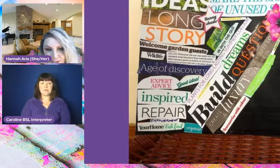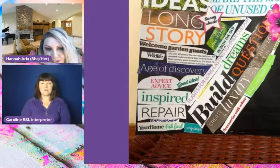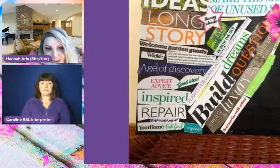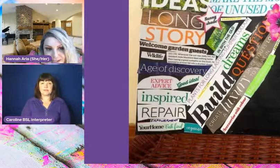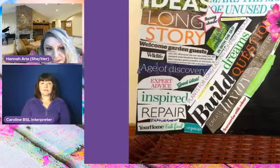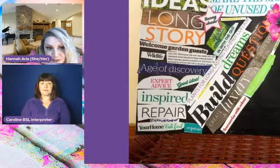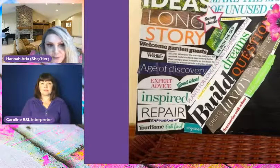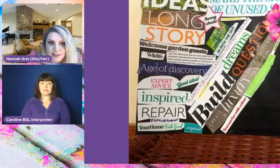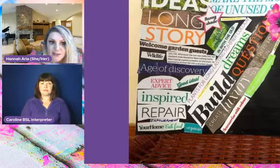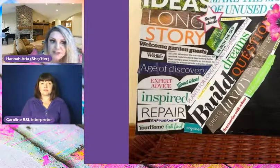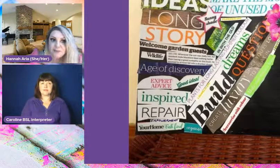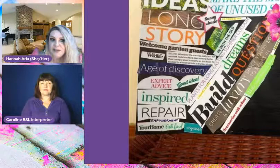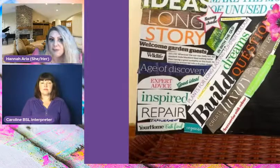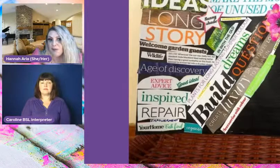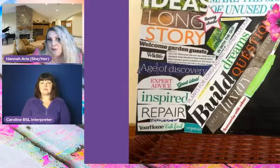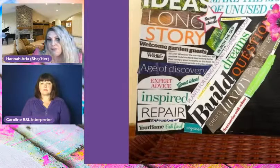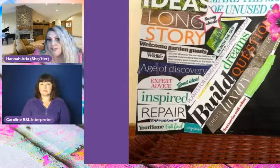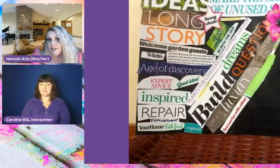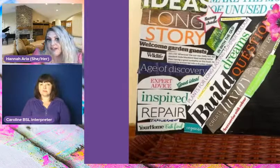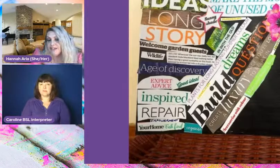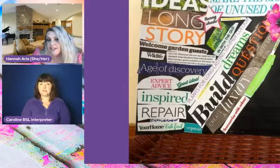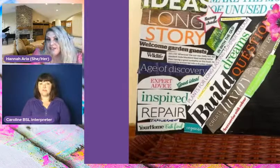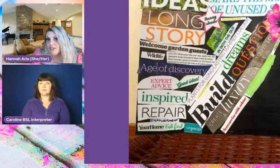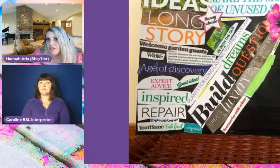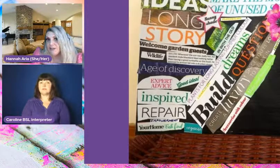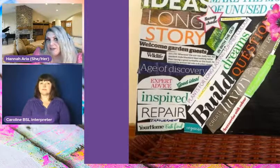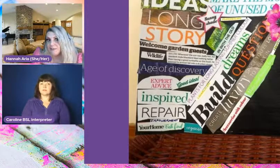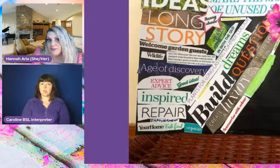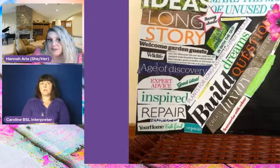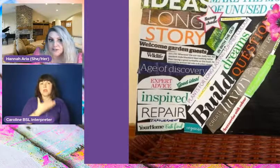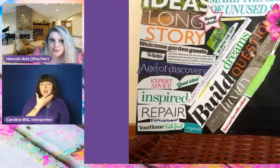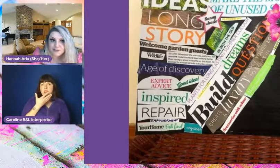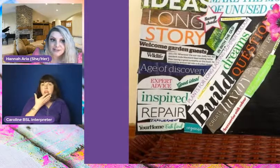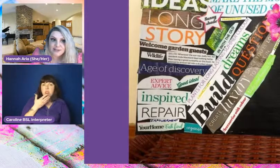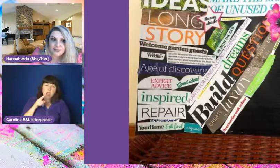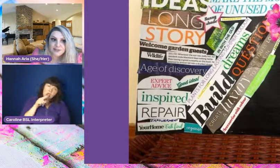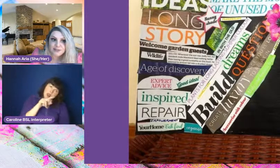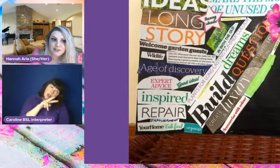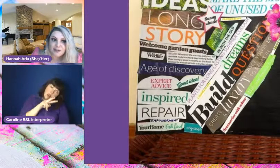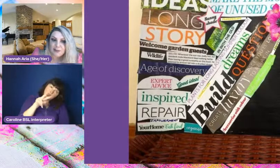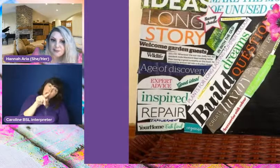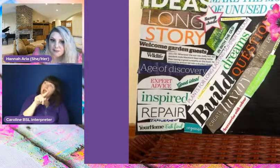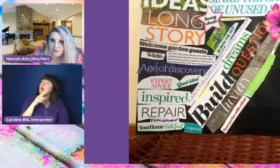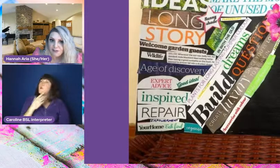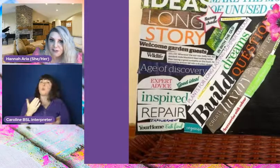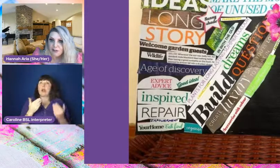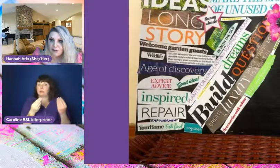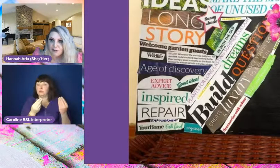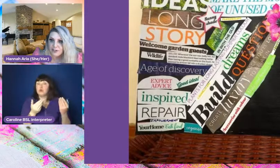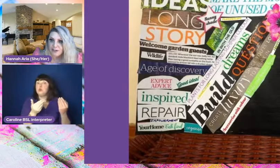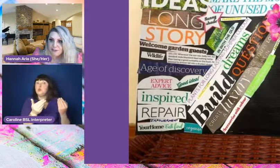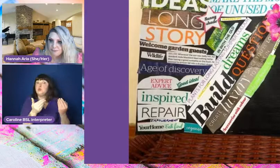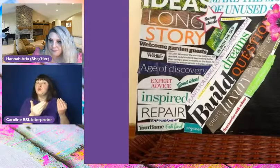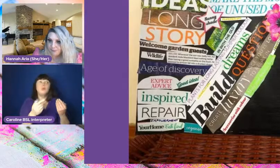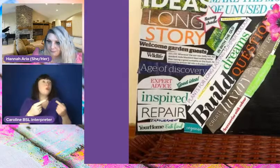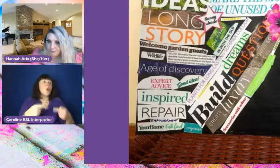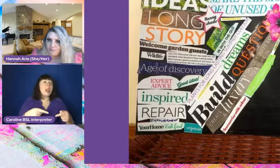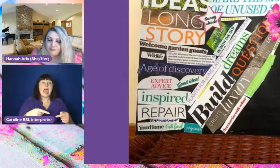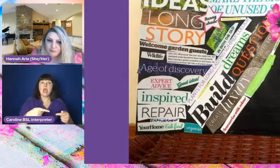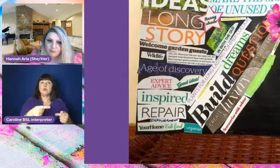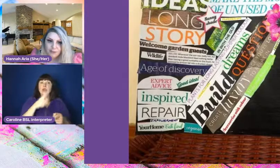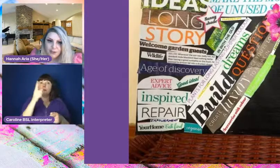Welcome garden guests. Oh, it'd be nice when we can welcome garden guests, actually. That's coming up soon too, isn't it? As we're starting to come out of lockdown.